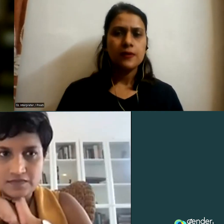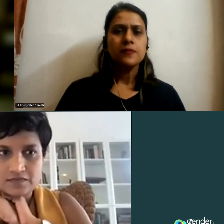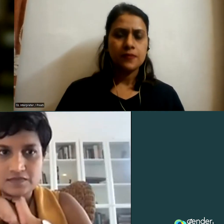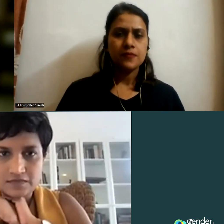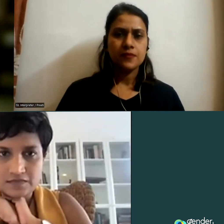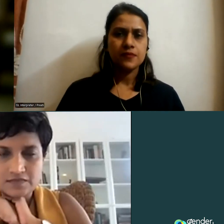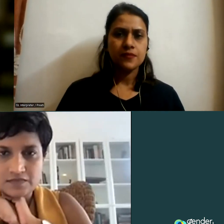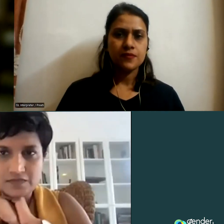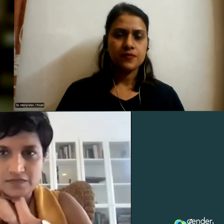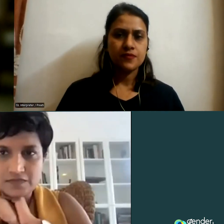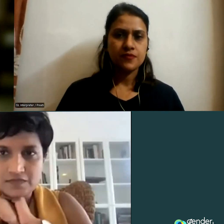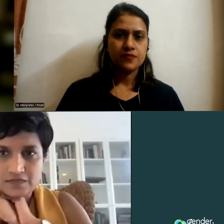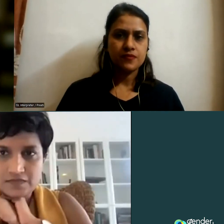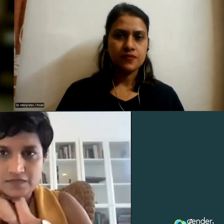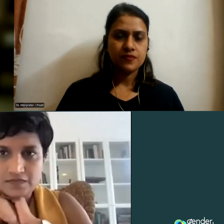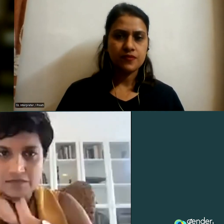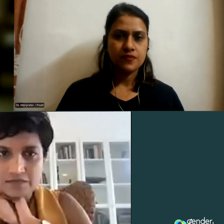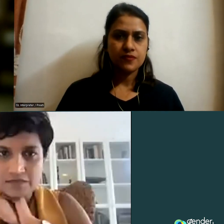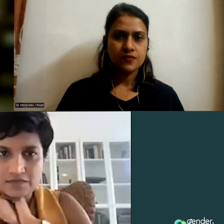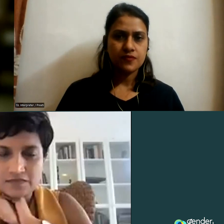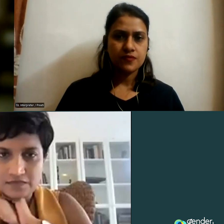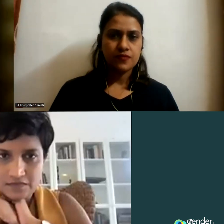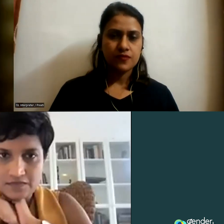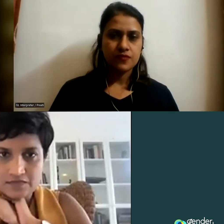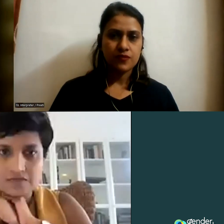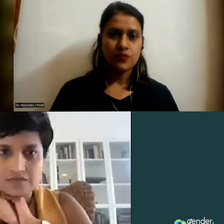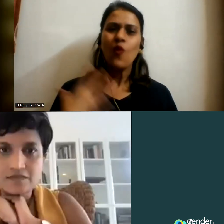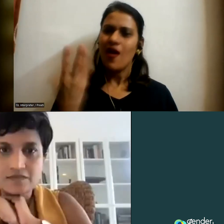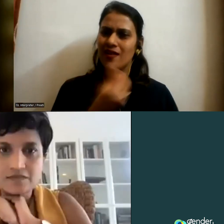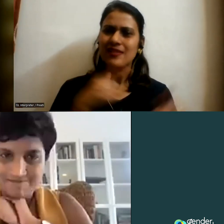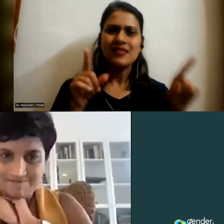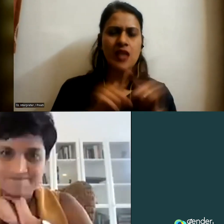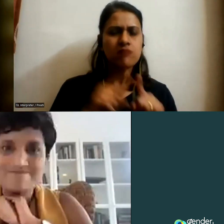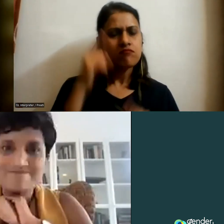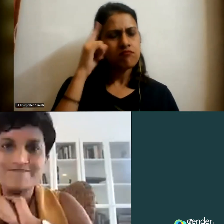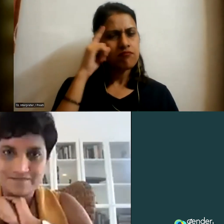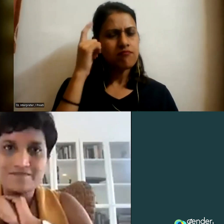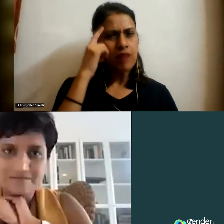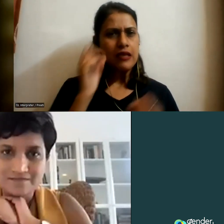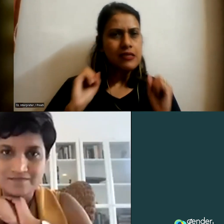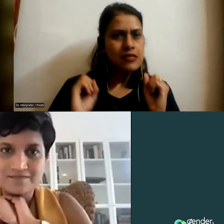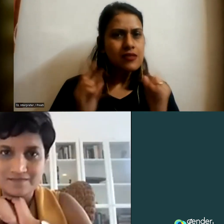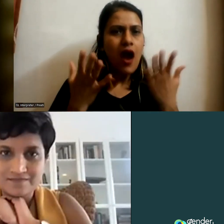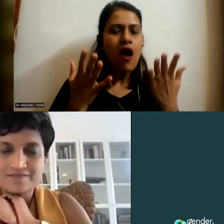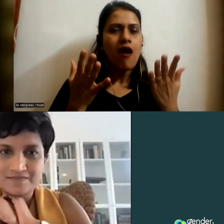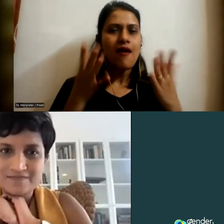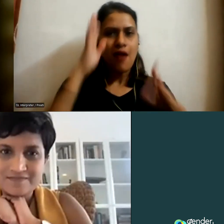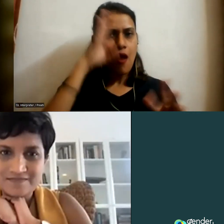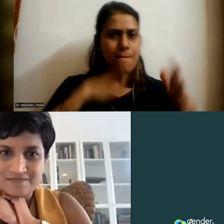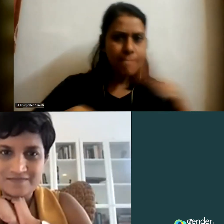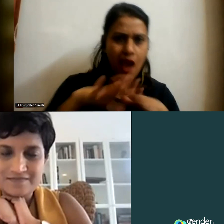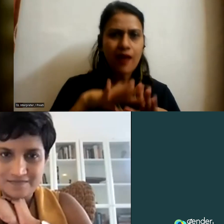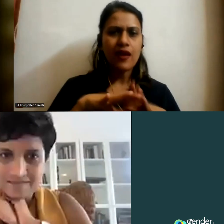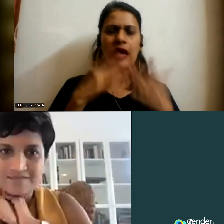So that just echoes so well with how we also kind of start thinking about any kind of, project